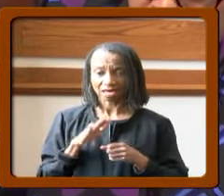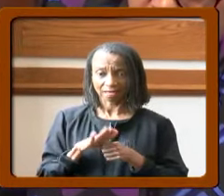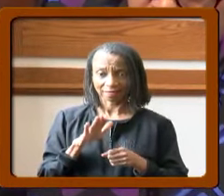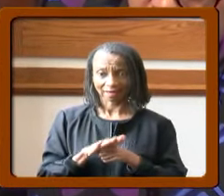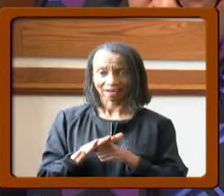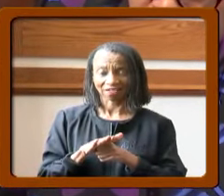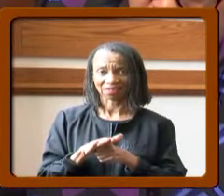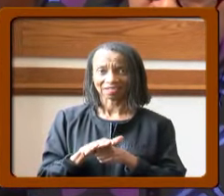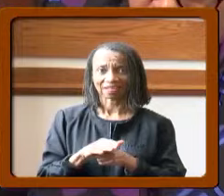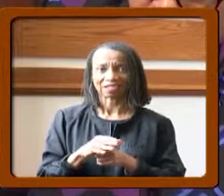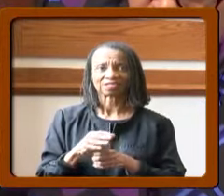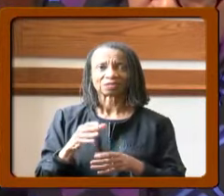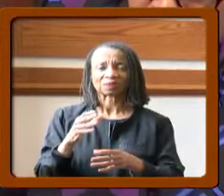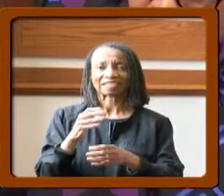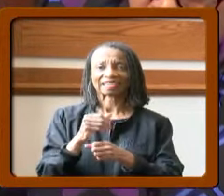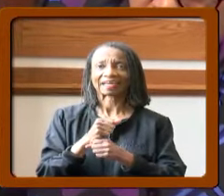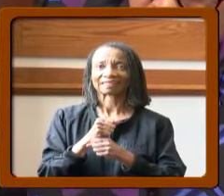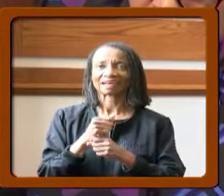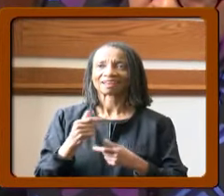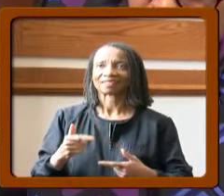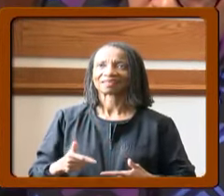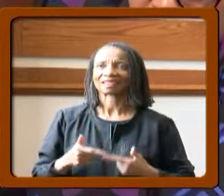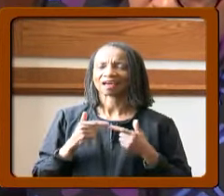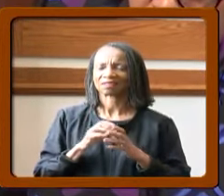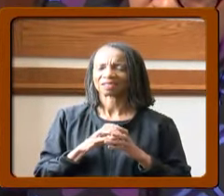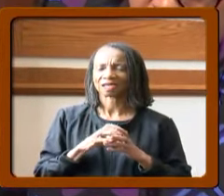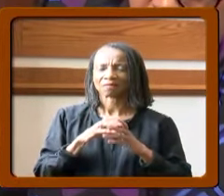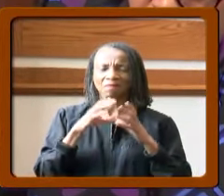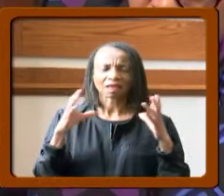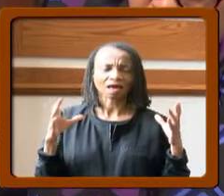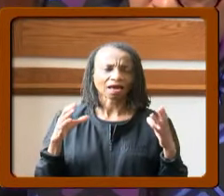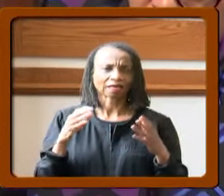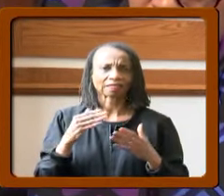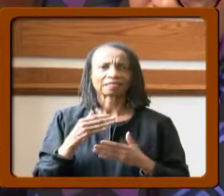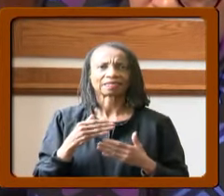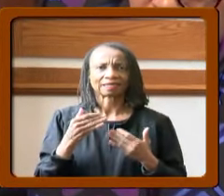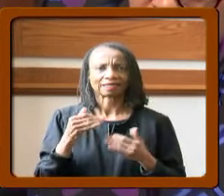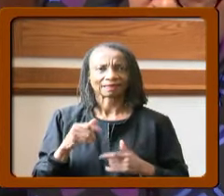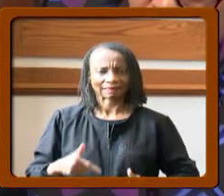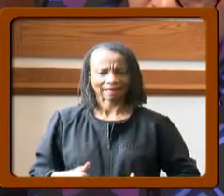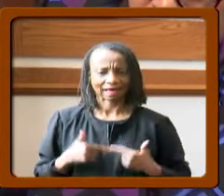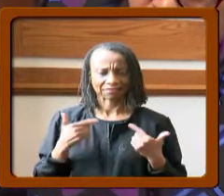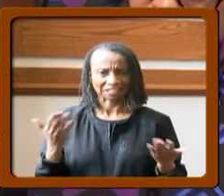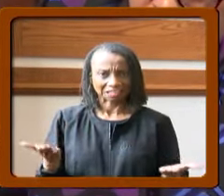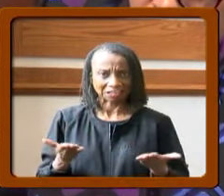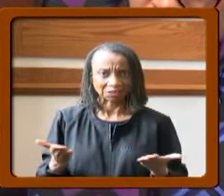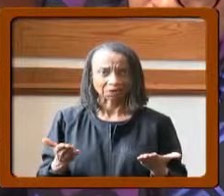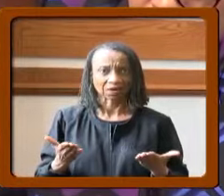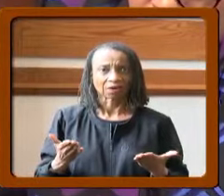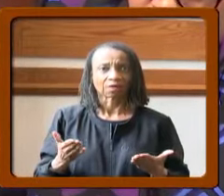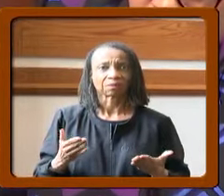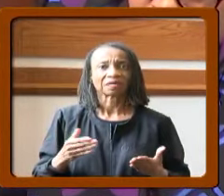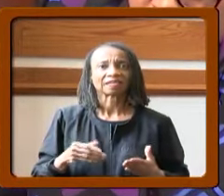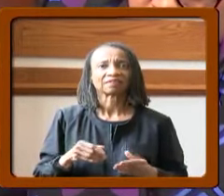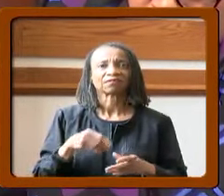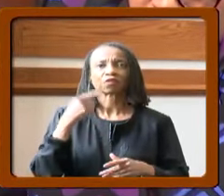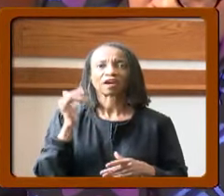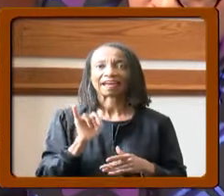life in his name. Abundant life on this side, eternal life on the other side. Not everything is in the